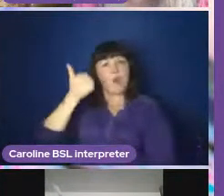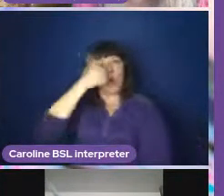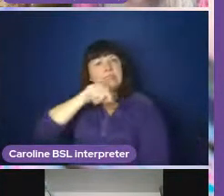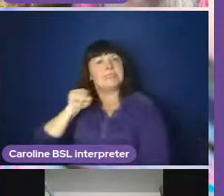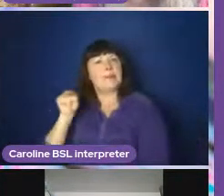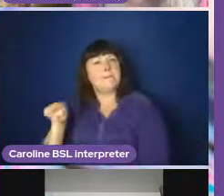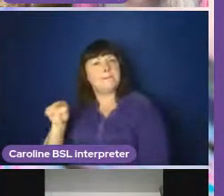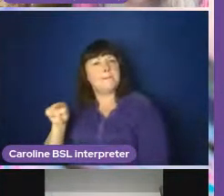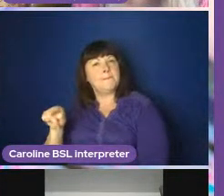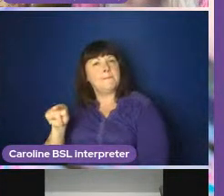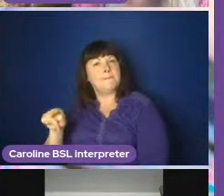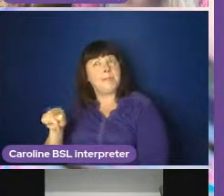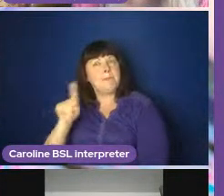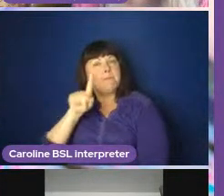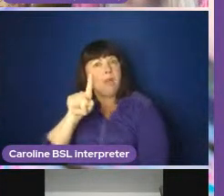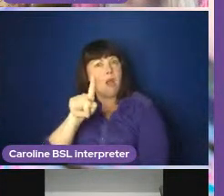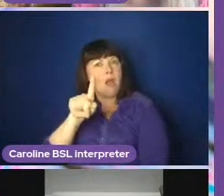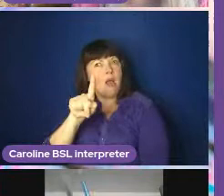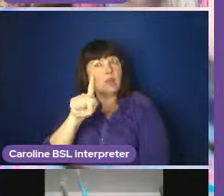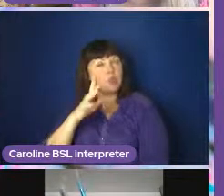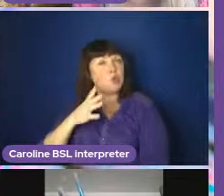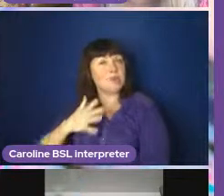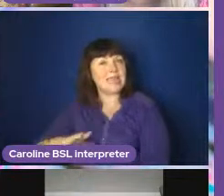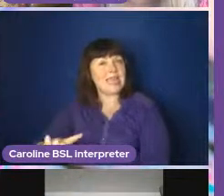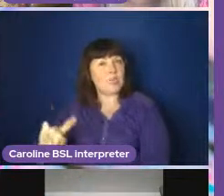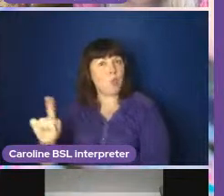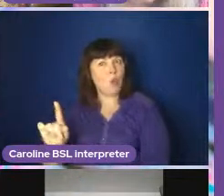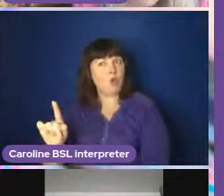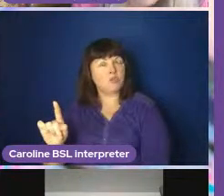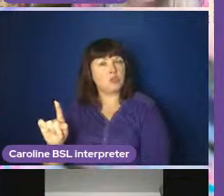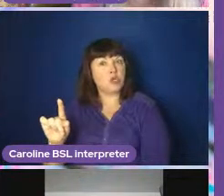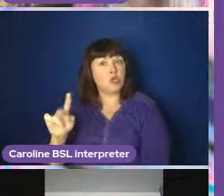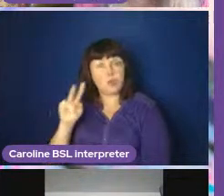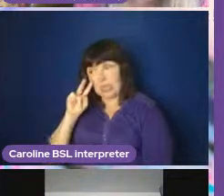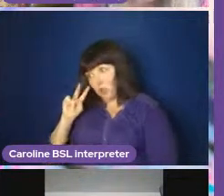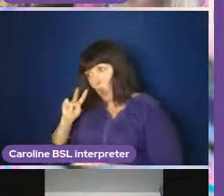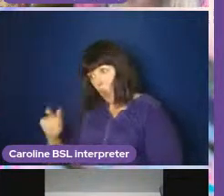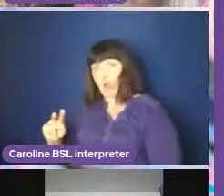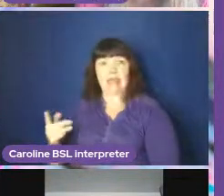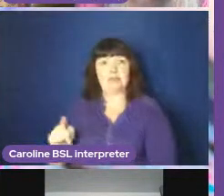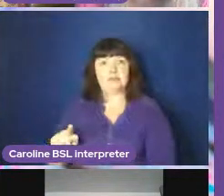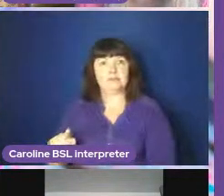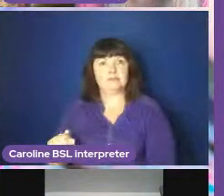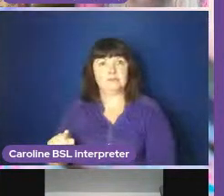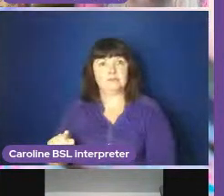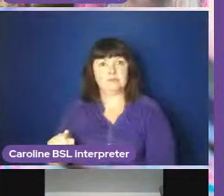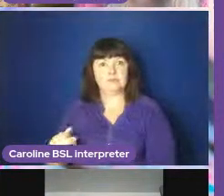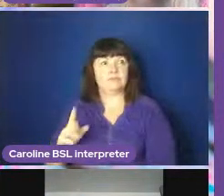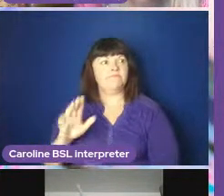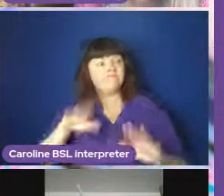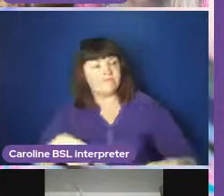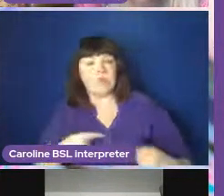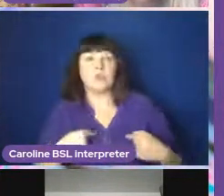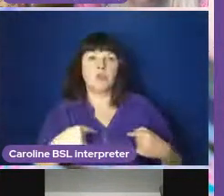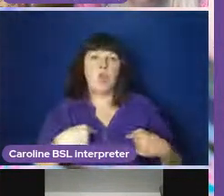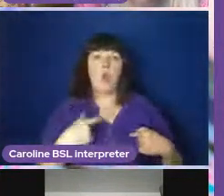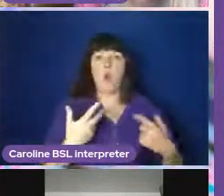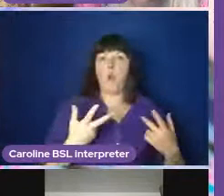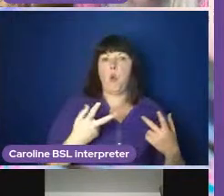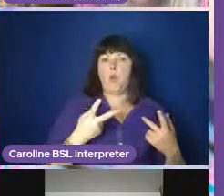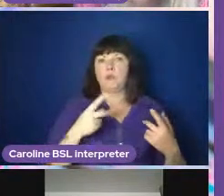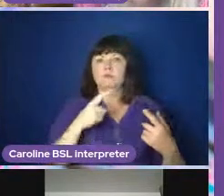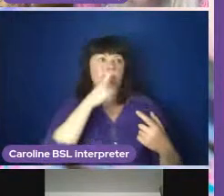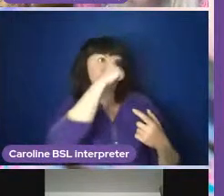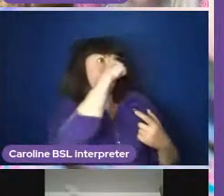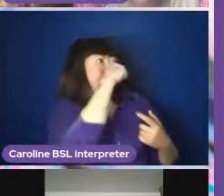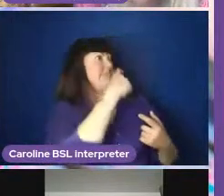down knowledge without facing it. So I, you know, got the bloody silhouette and I